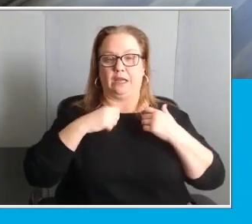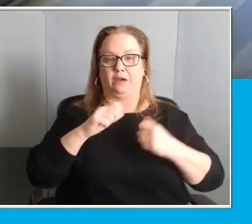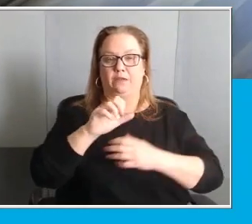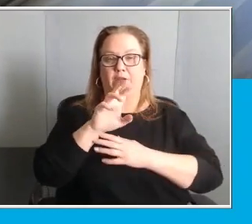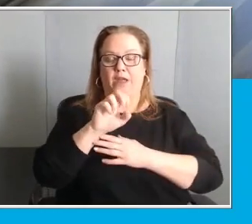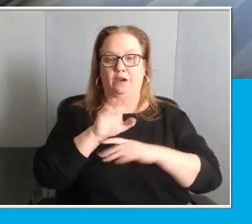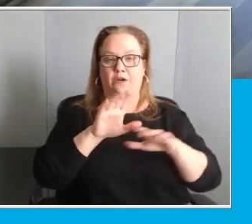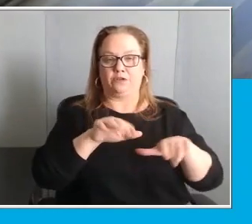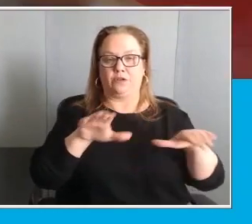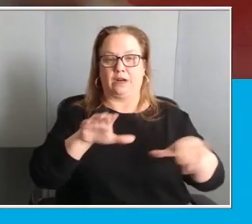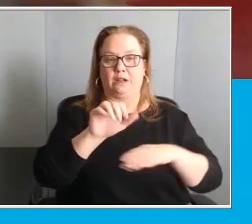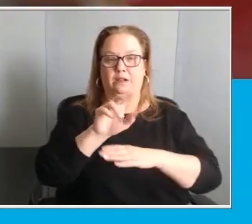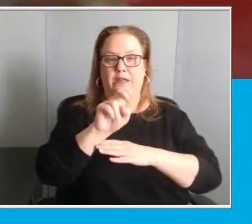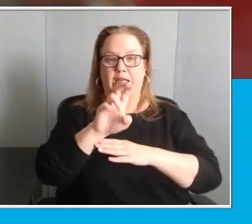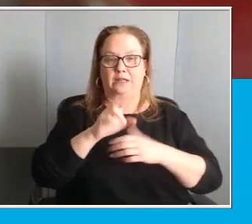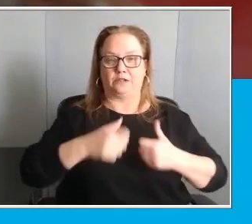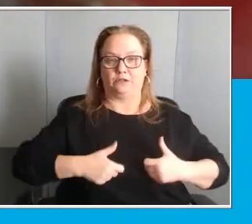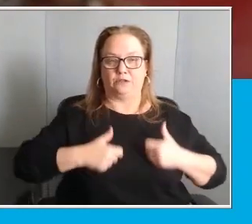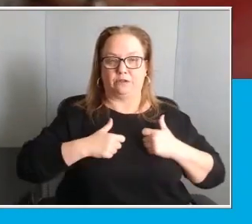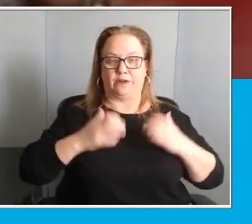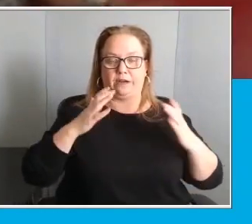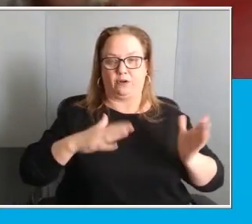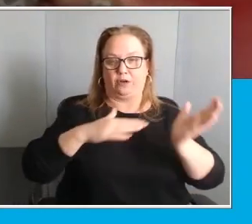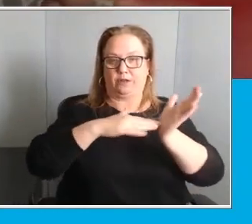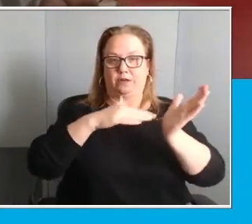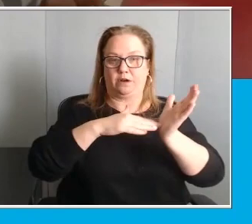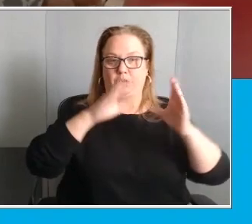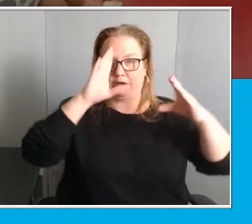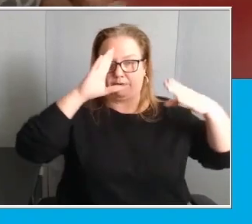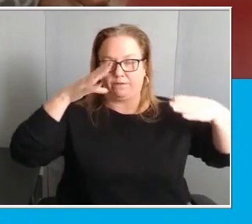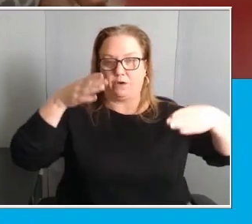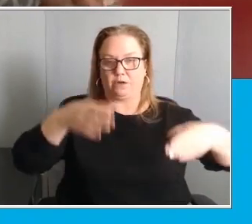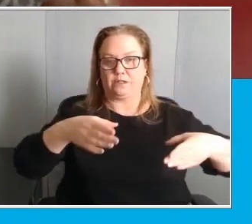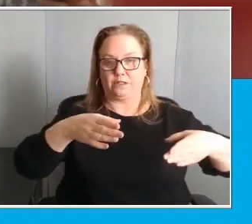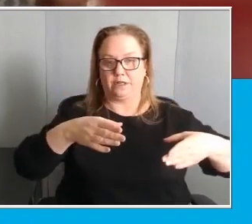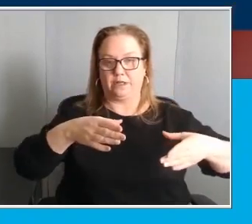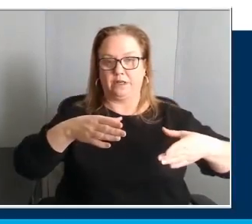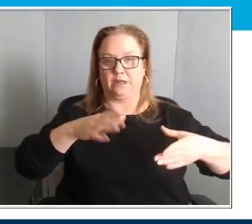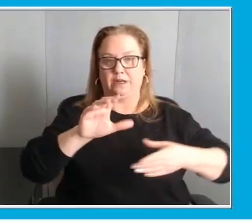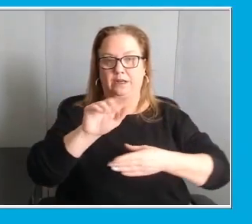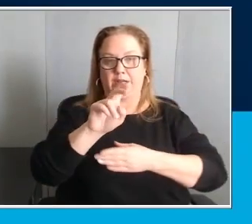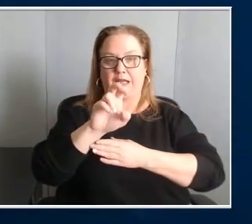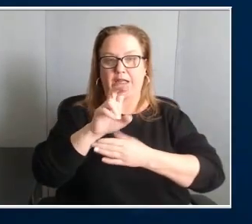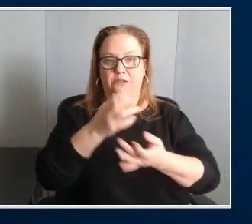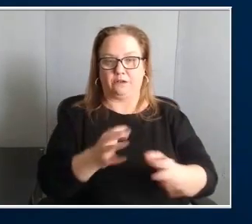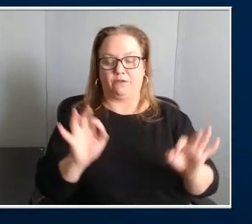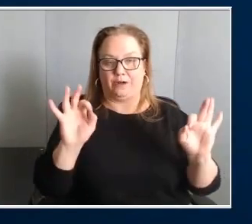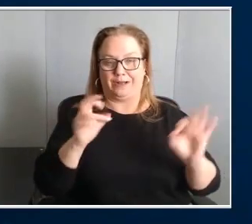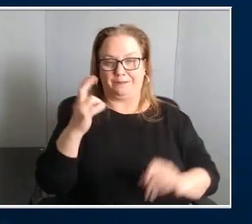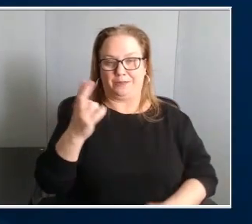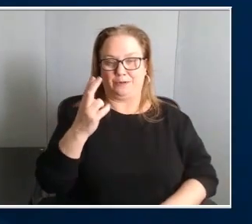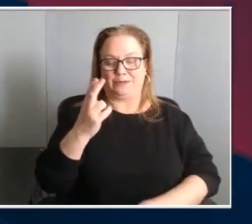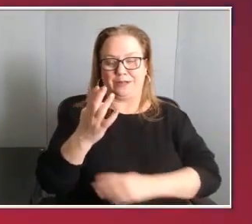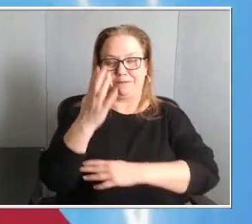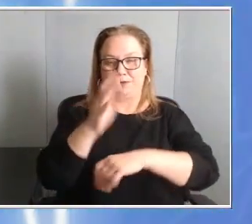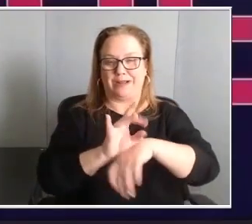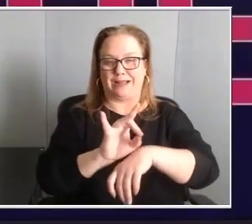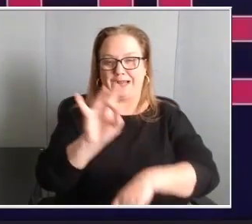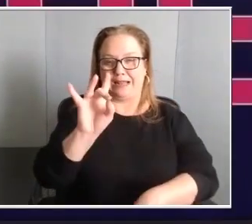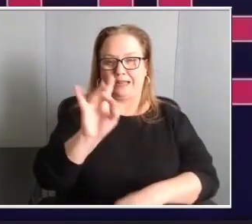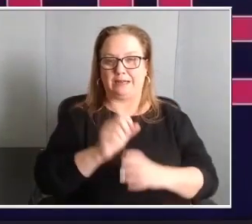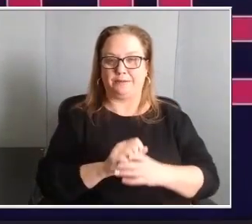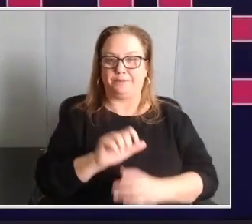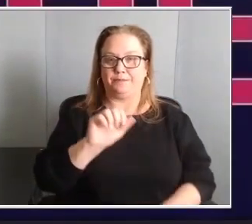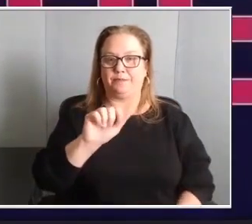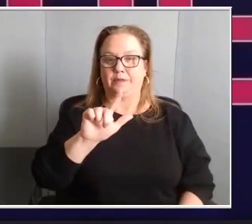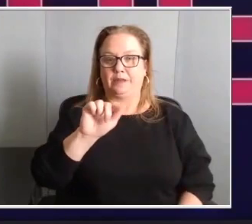childhood cancer survivors, and the doctor focused on keeping them cancer-free, Thursday at 8. I'm Alexis